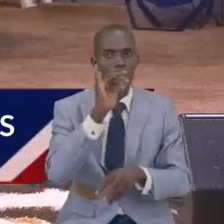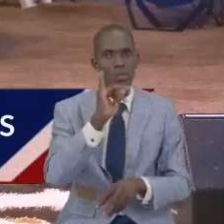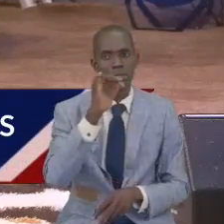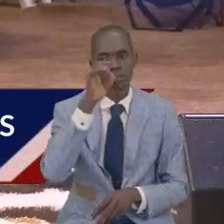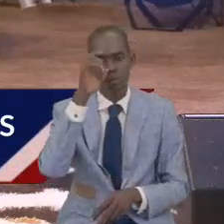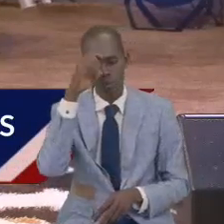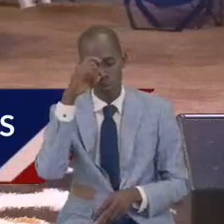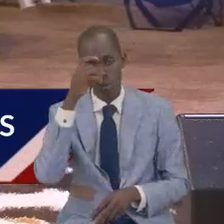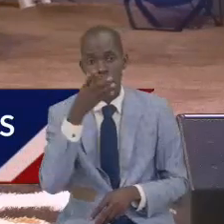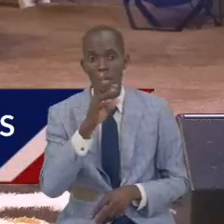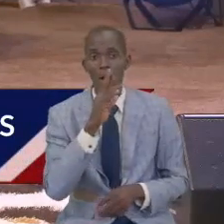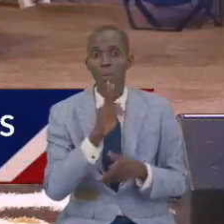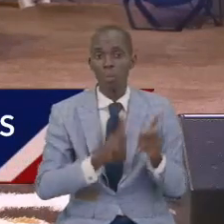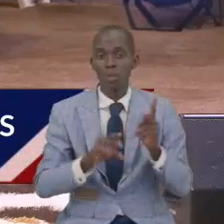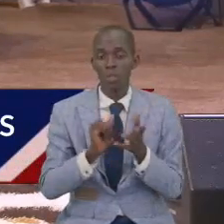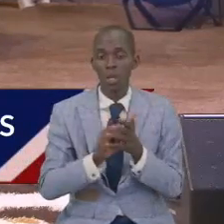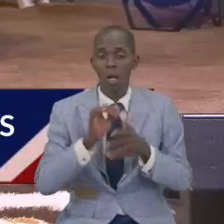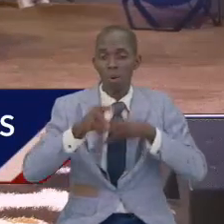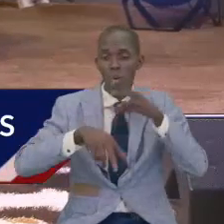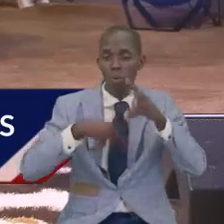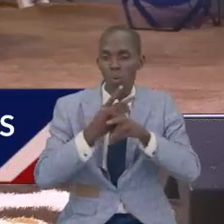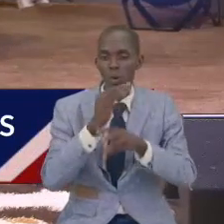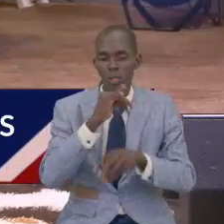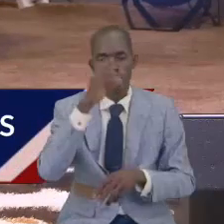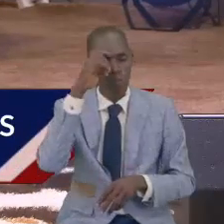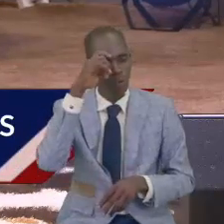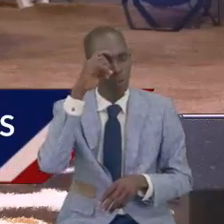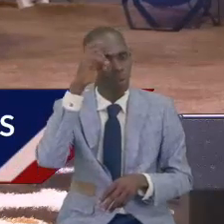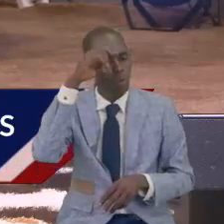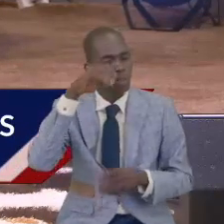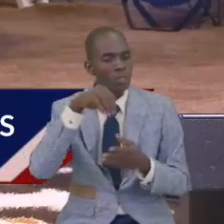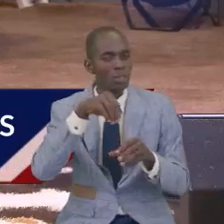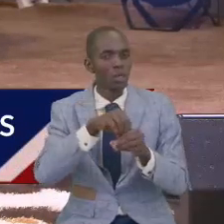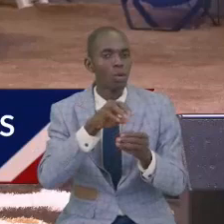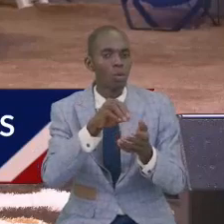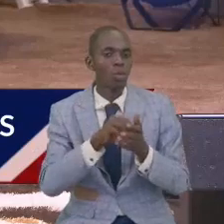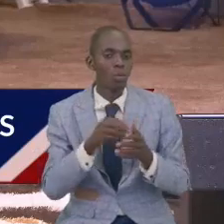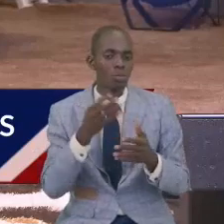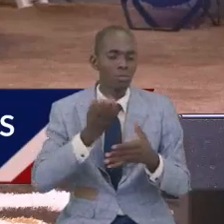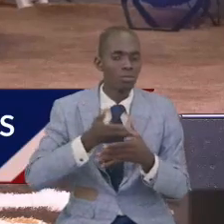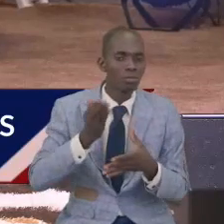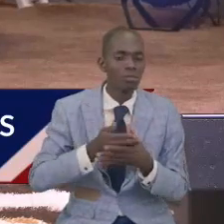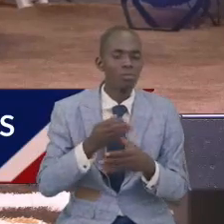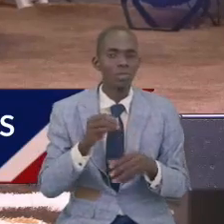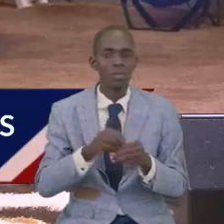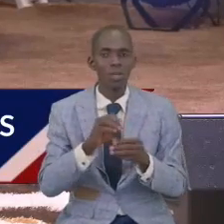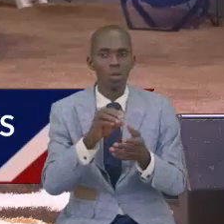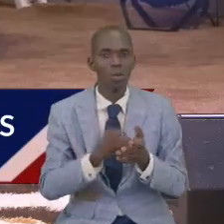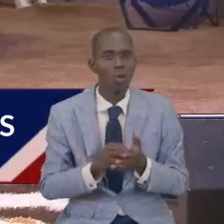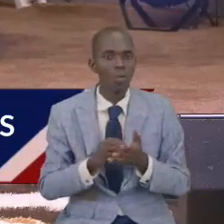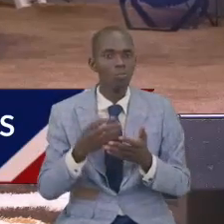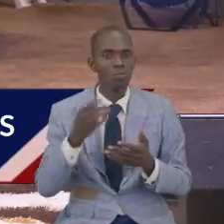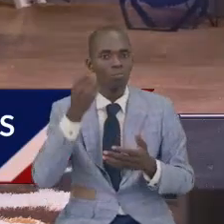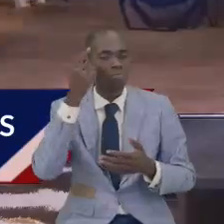who are worldly wise. They're wise in their psychology, in their philosophy. They are wise in